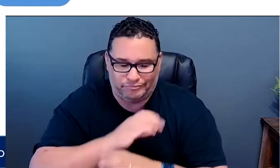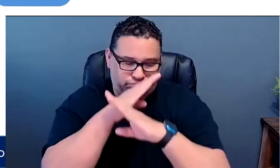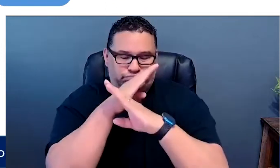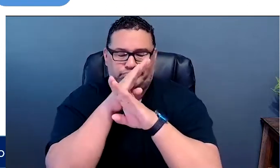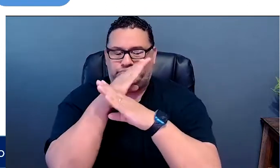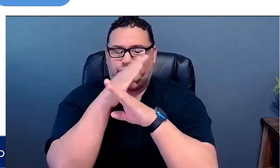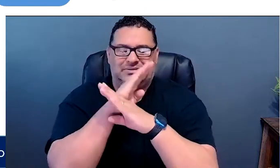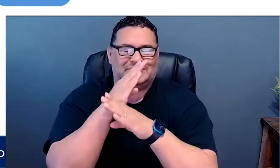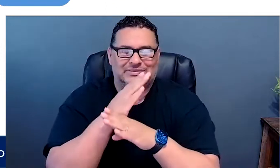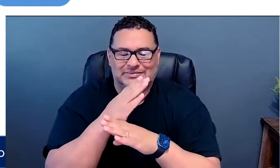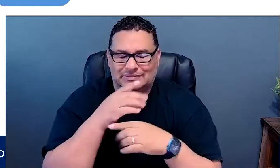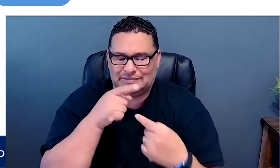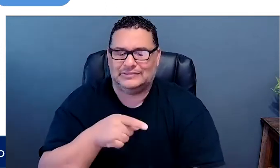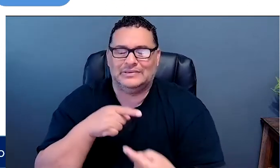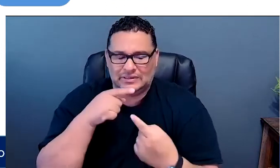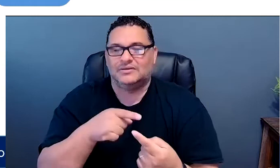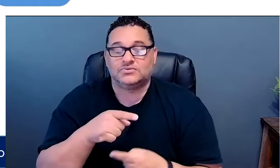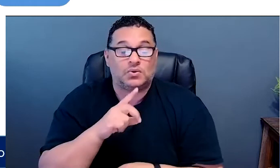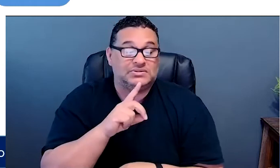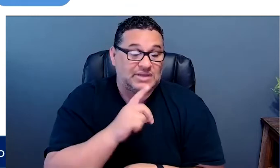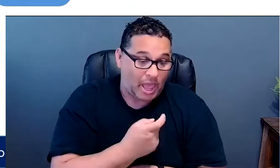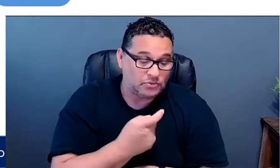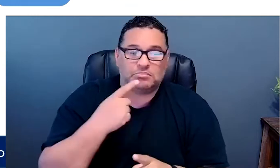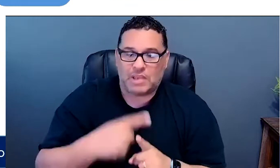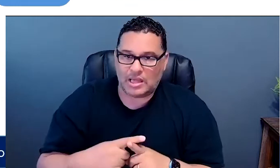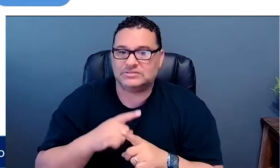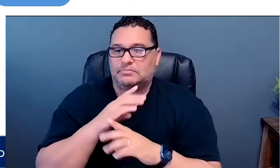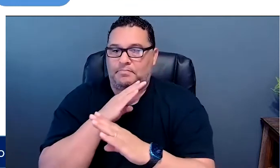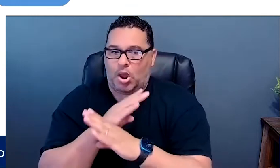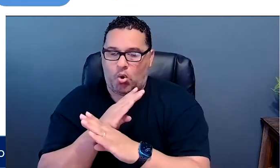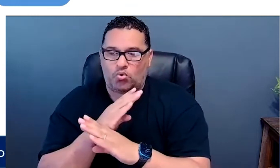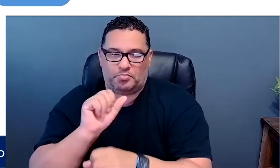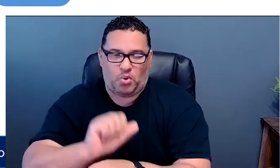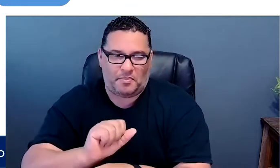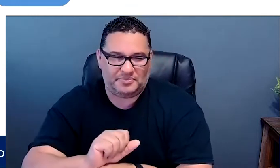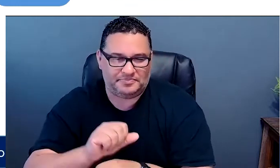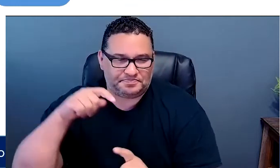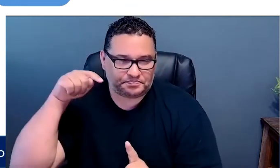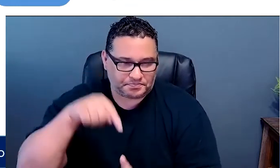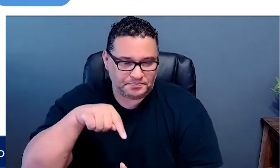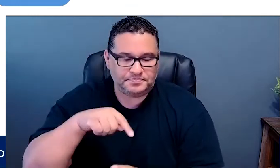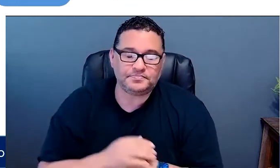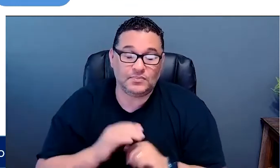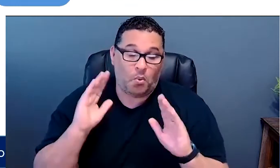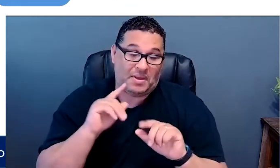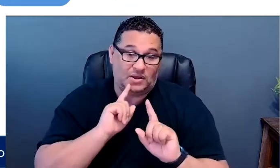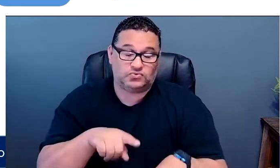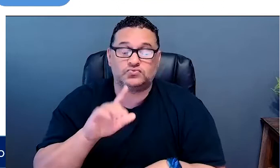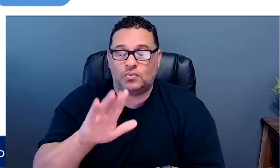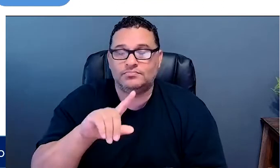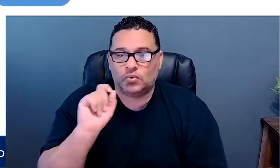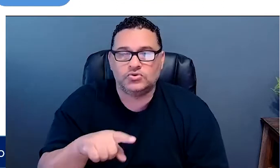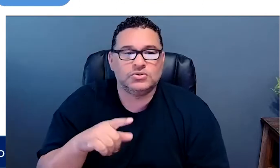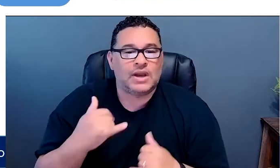the existence of a barrier to employment. So hopefully that answered the question, and let's